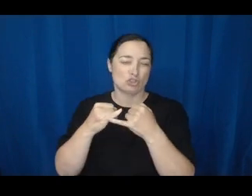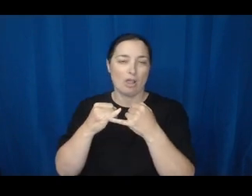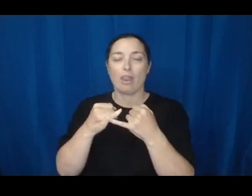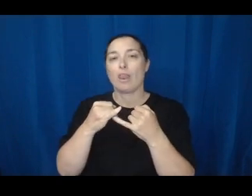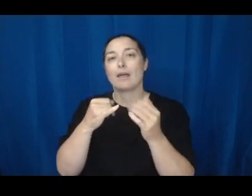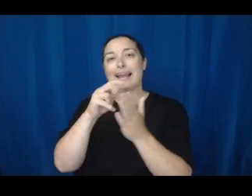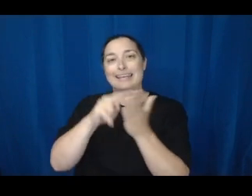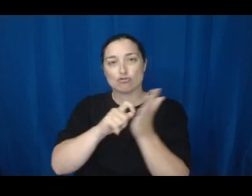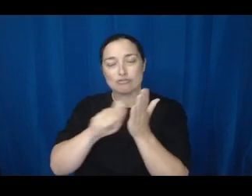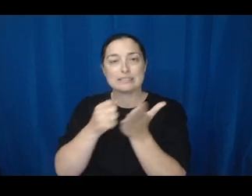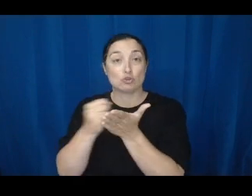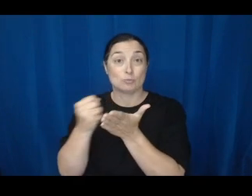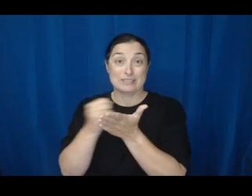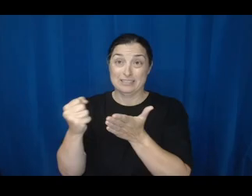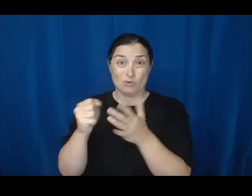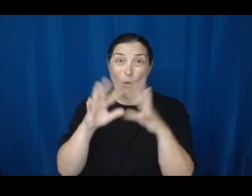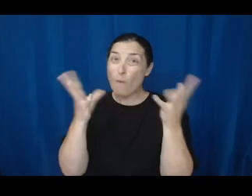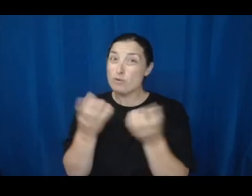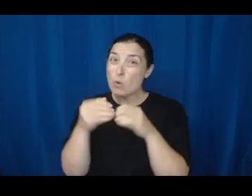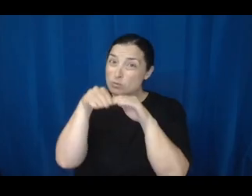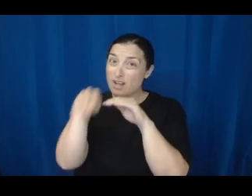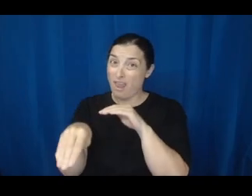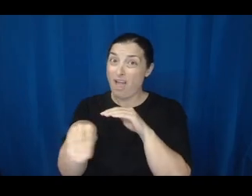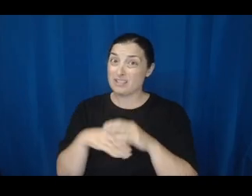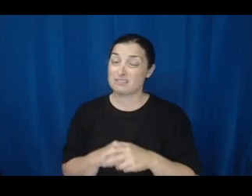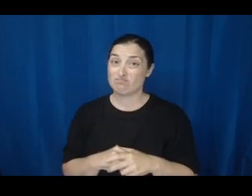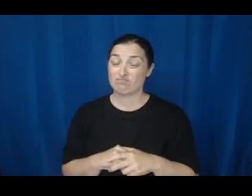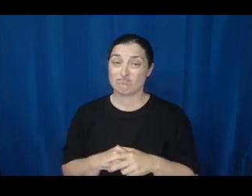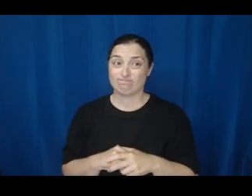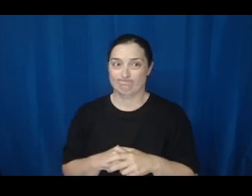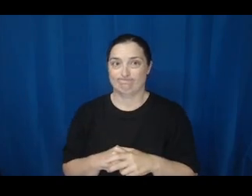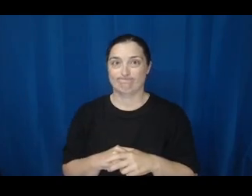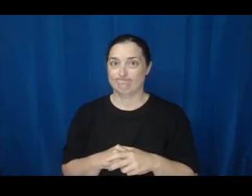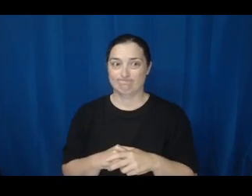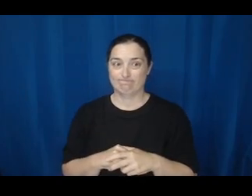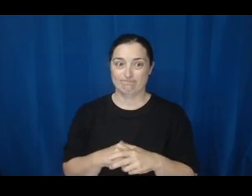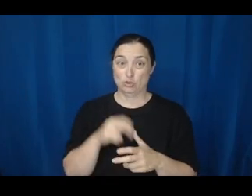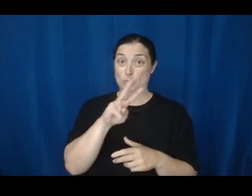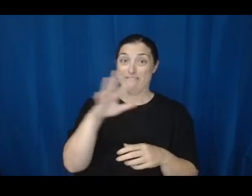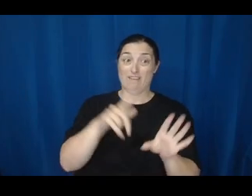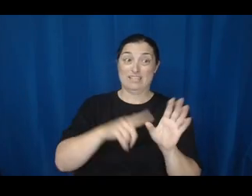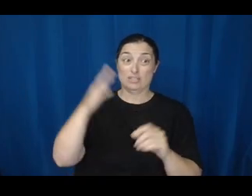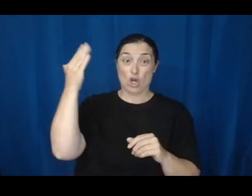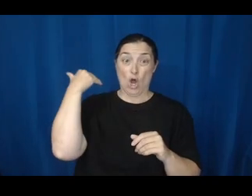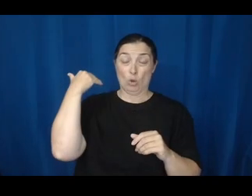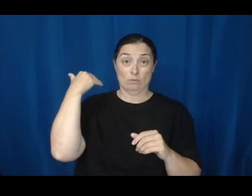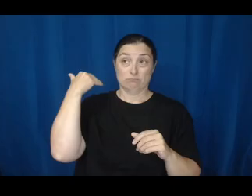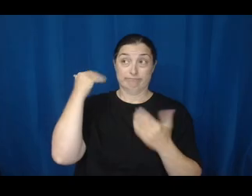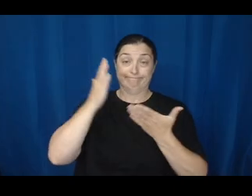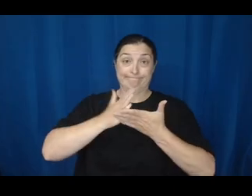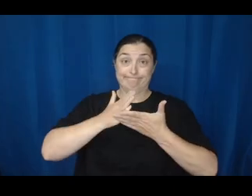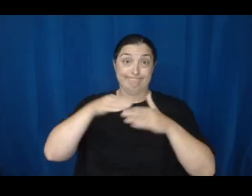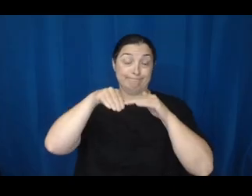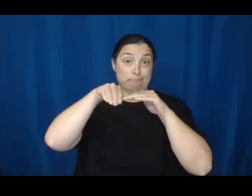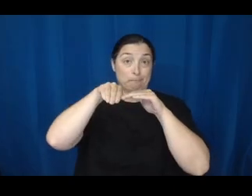has been decline. So that things are not going any better than they were 25 years ago. Actually, in many ways, things are